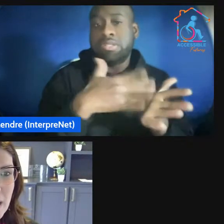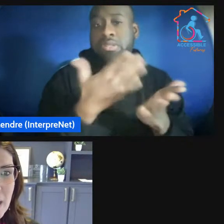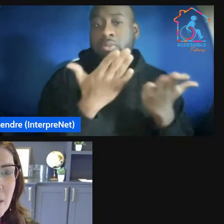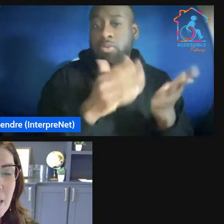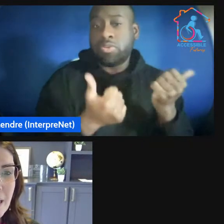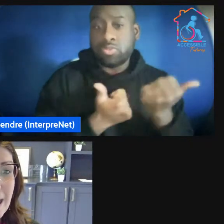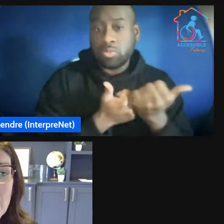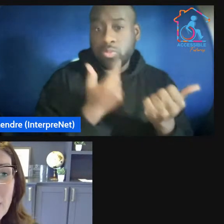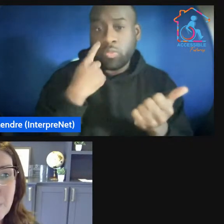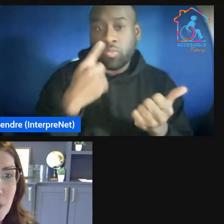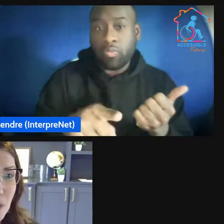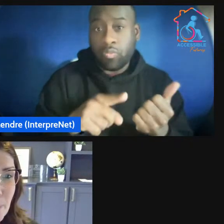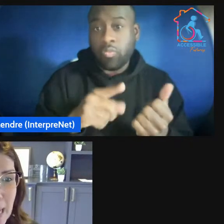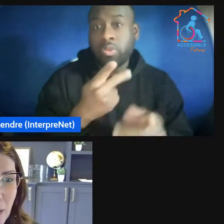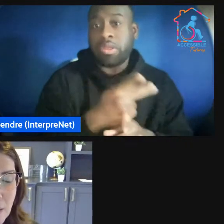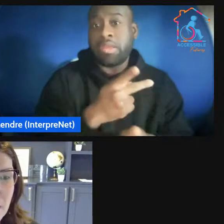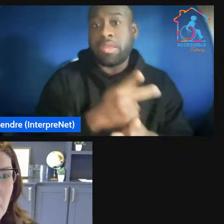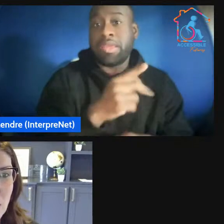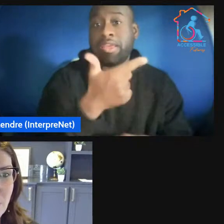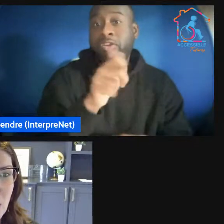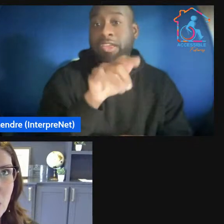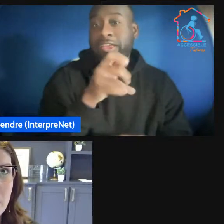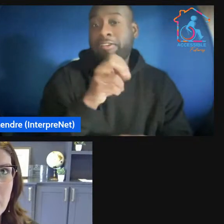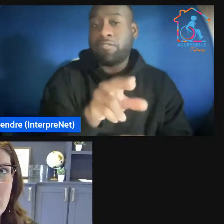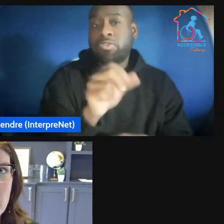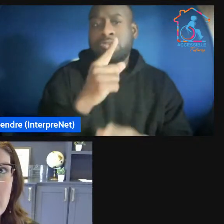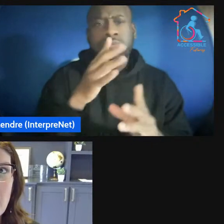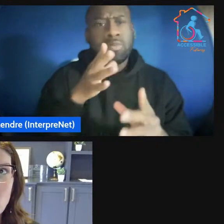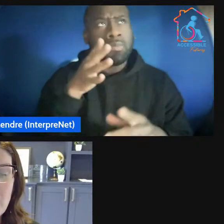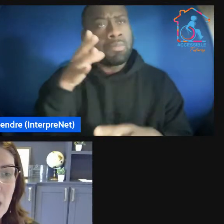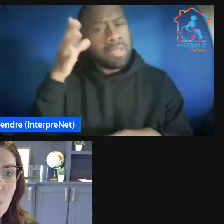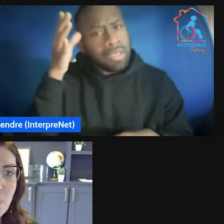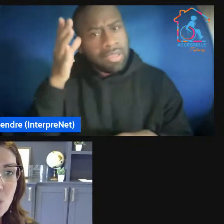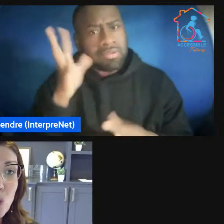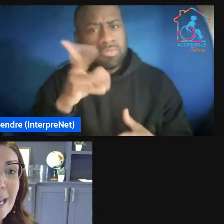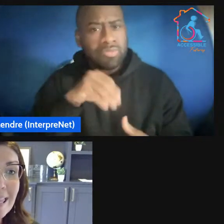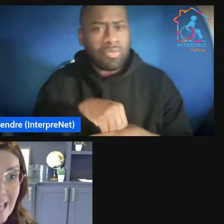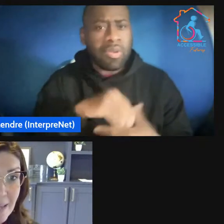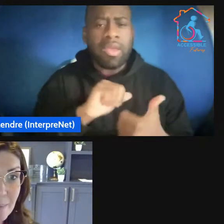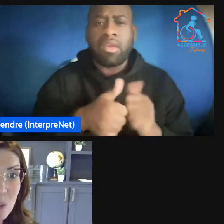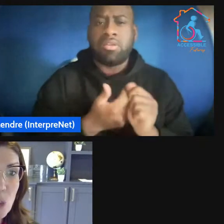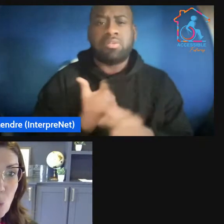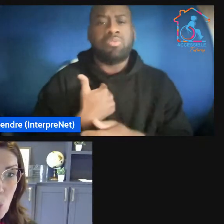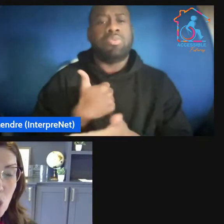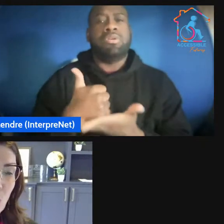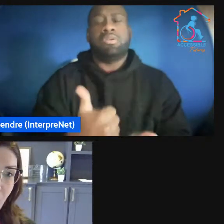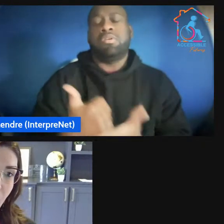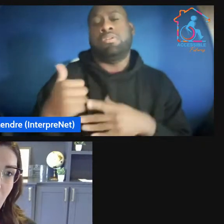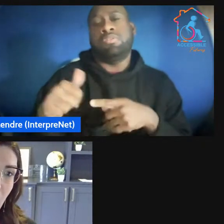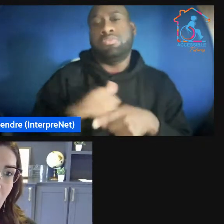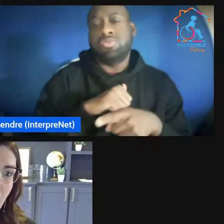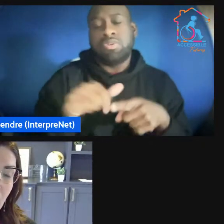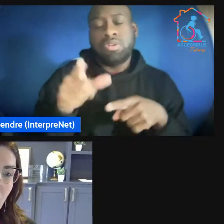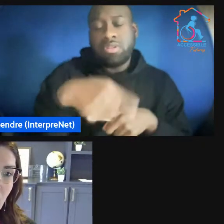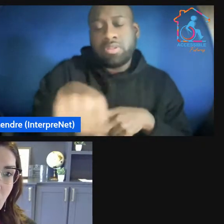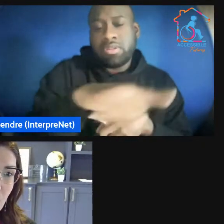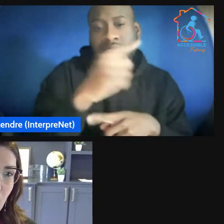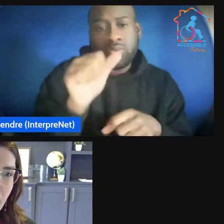for the caregivers and the parents that are involved, and how do we help train them to work with